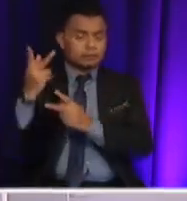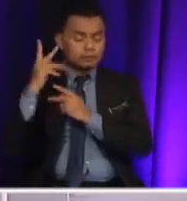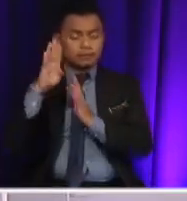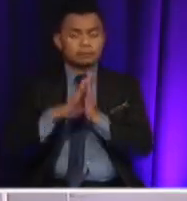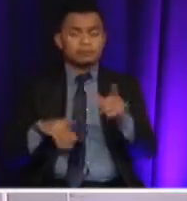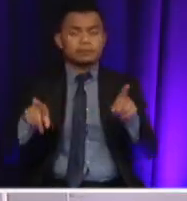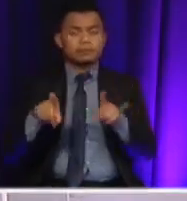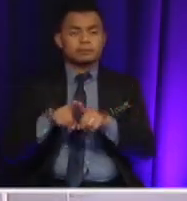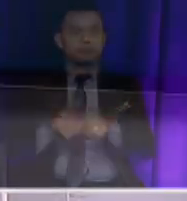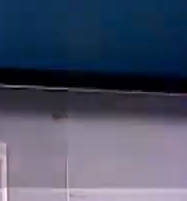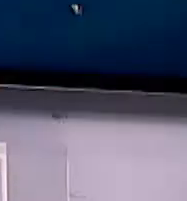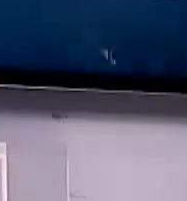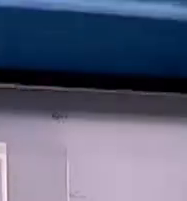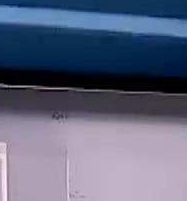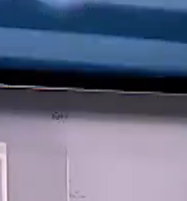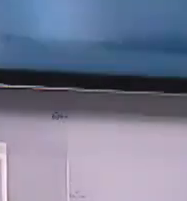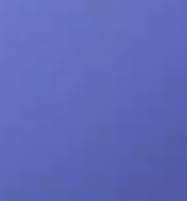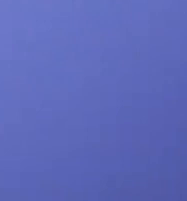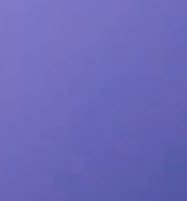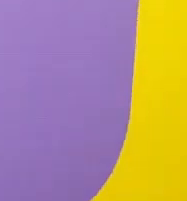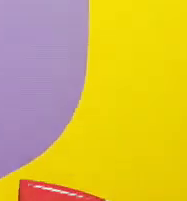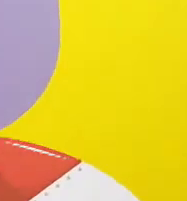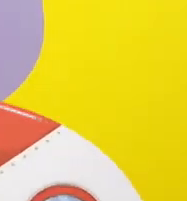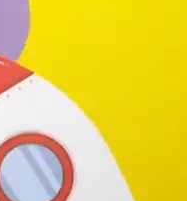that you're reciting. We'll be back.